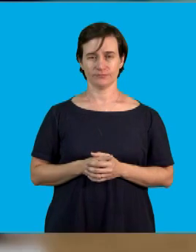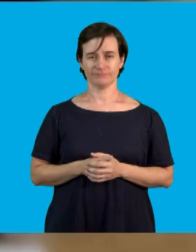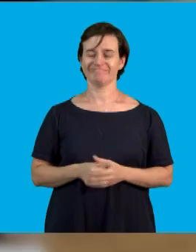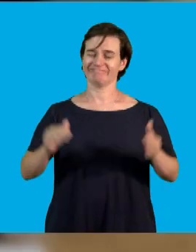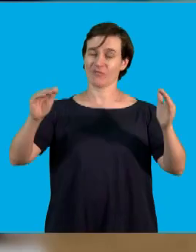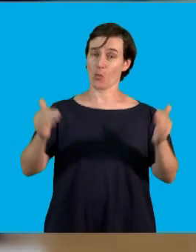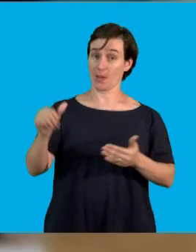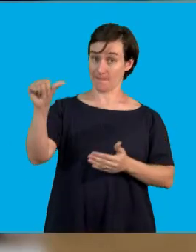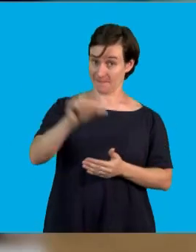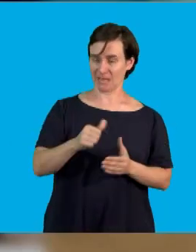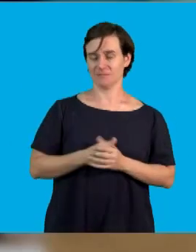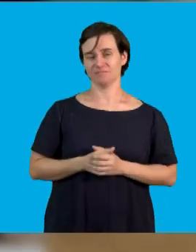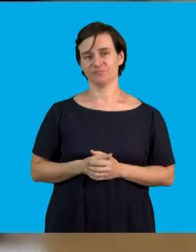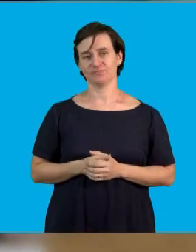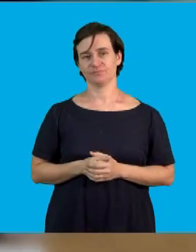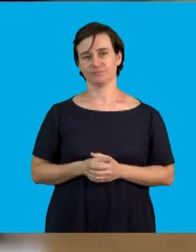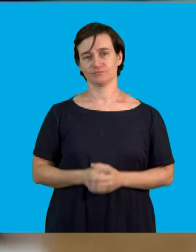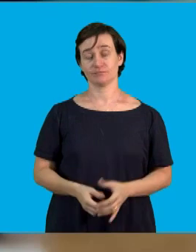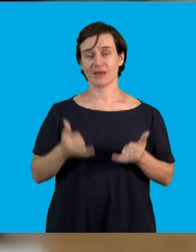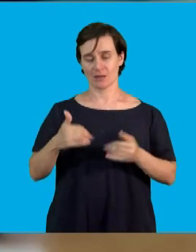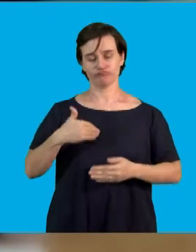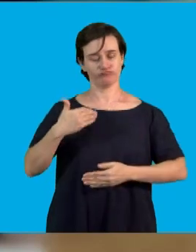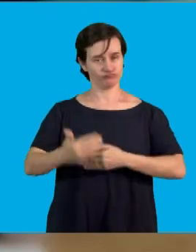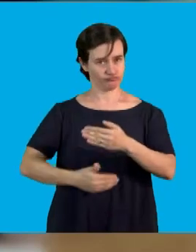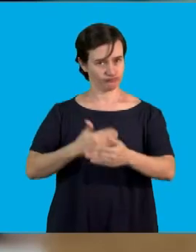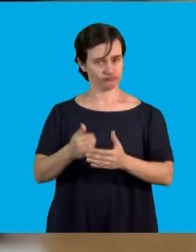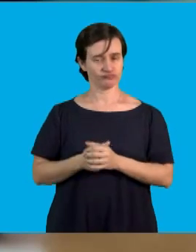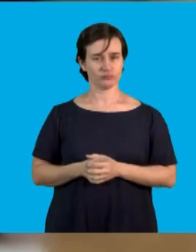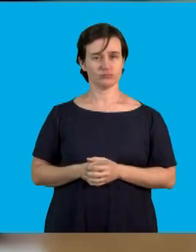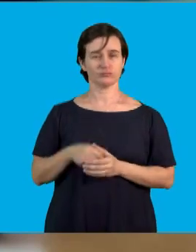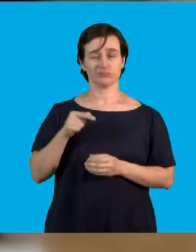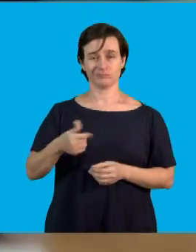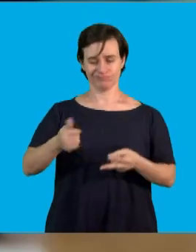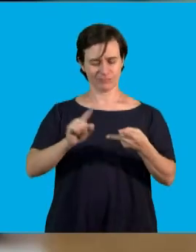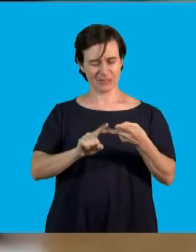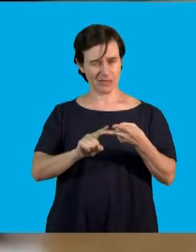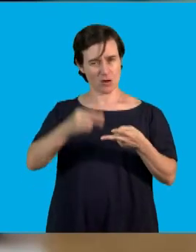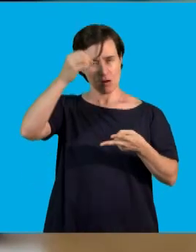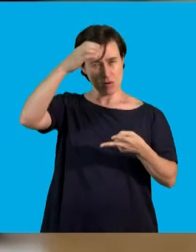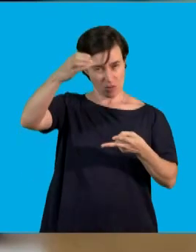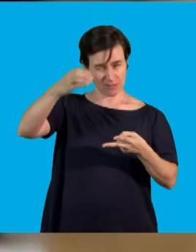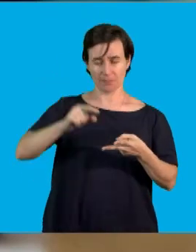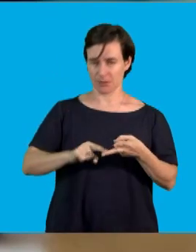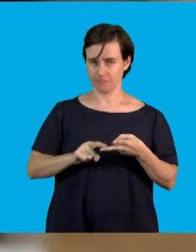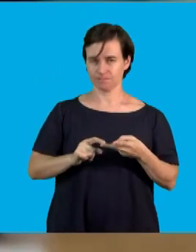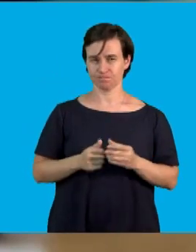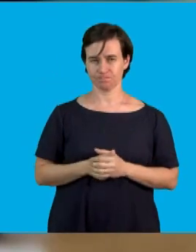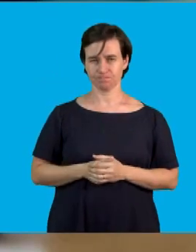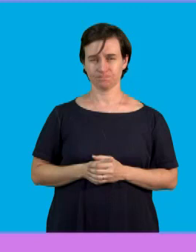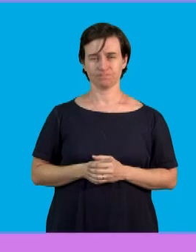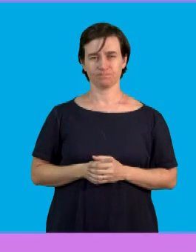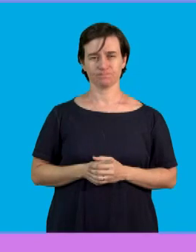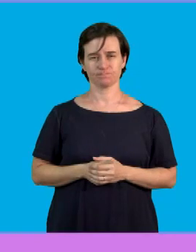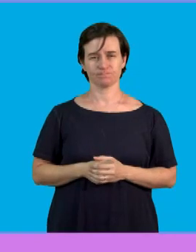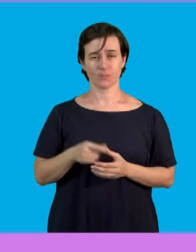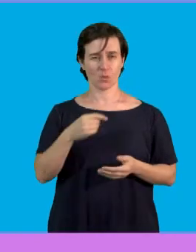Welcome back from an ad break. Now let us continue by looking at the second concept, of which it's whereby now we will